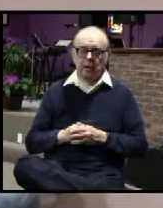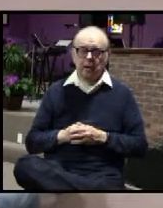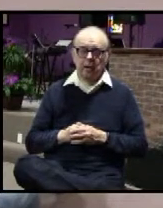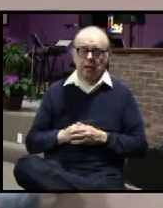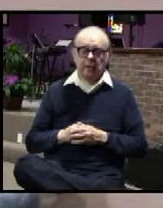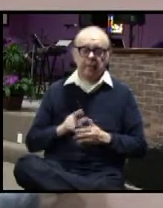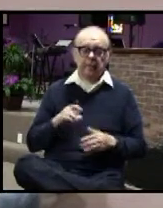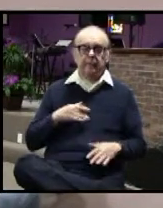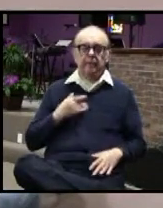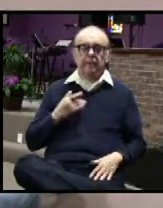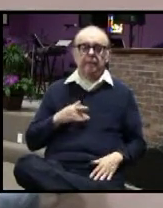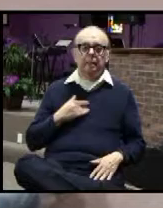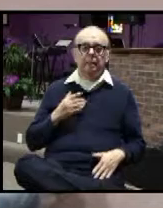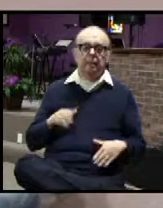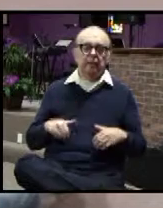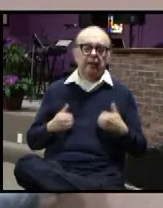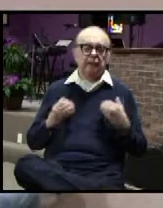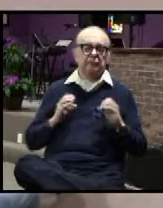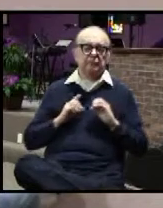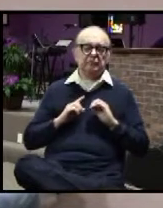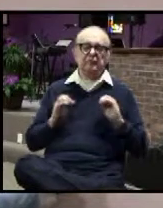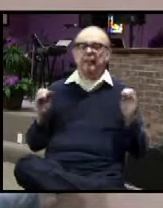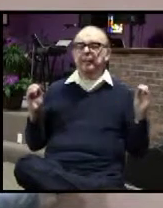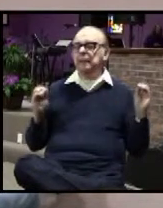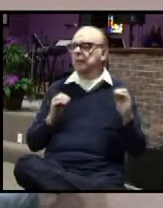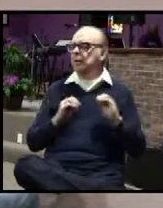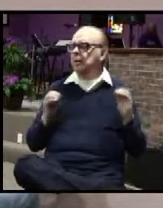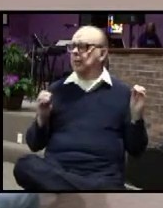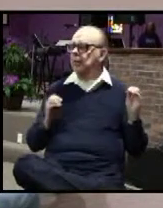you feel like life is nothing, and so